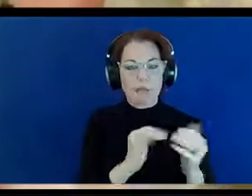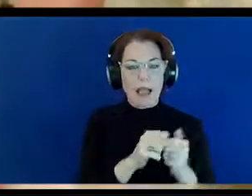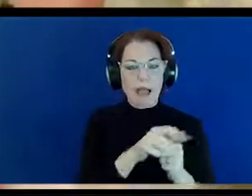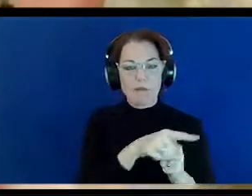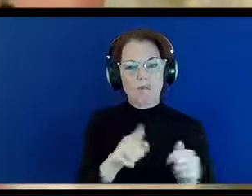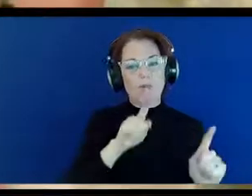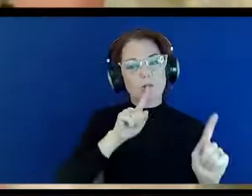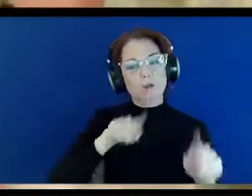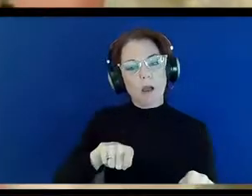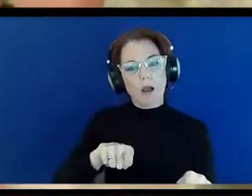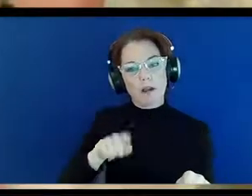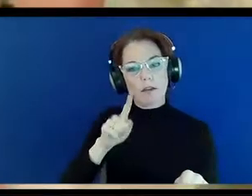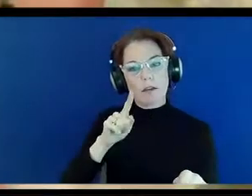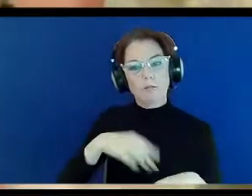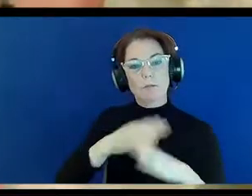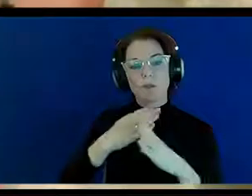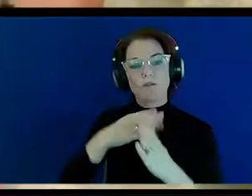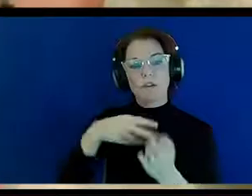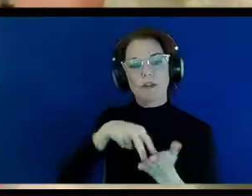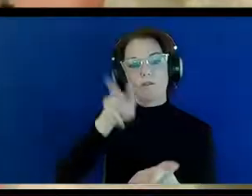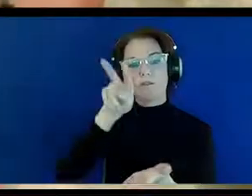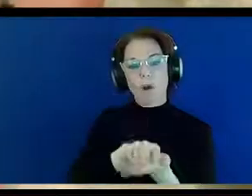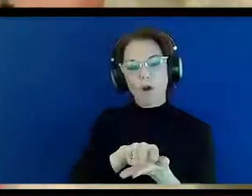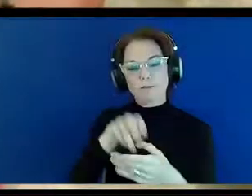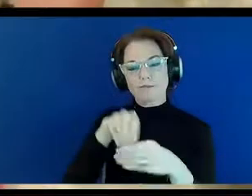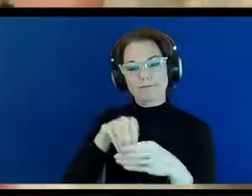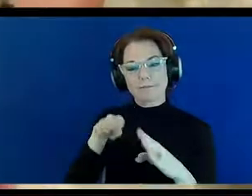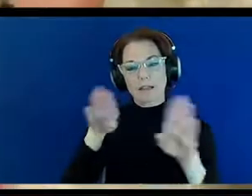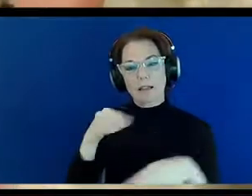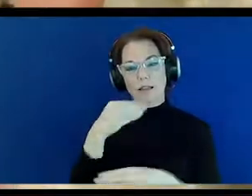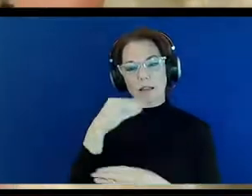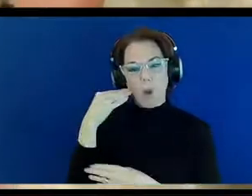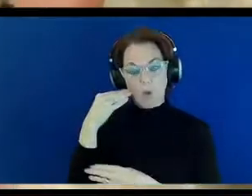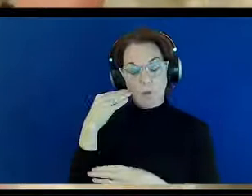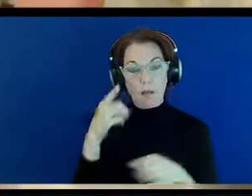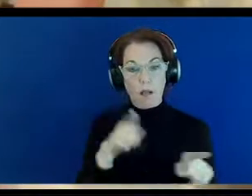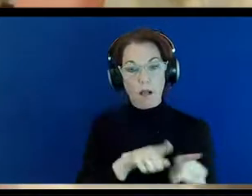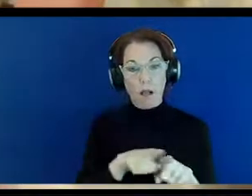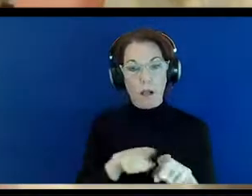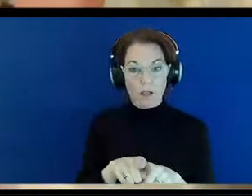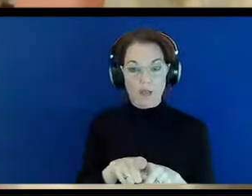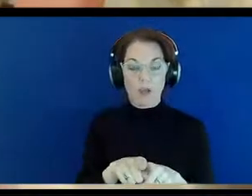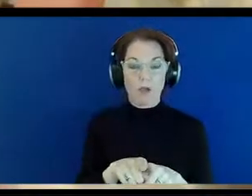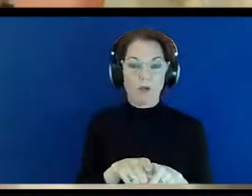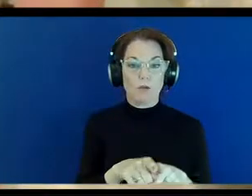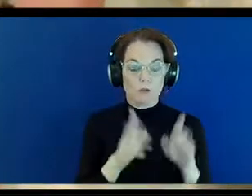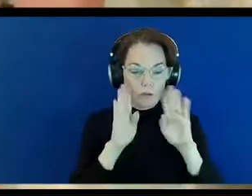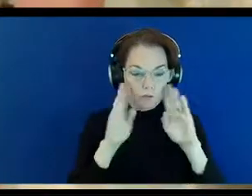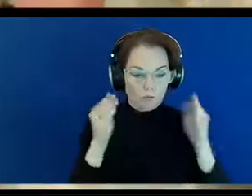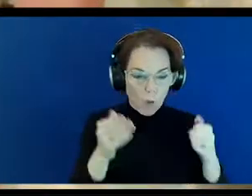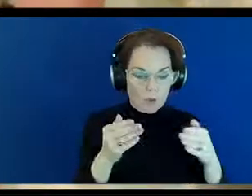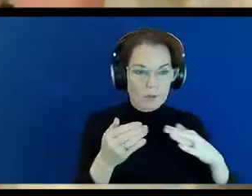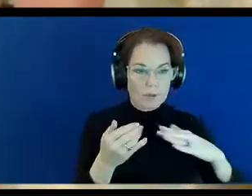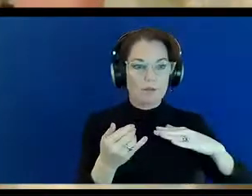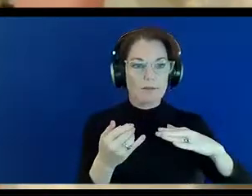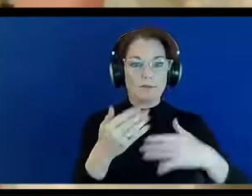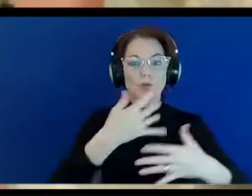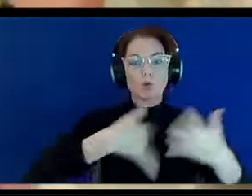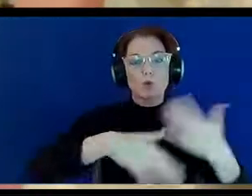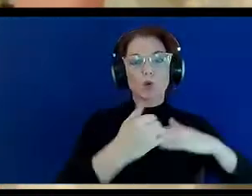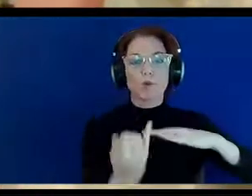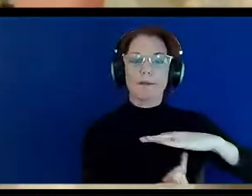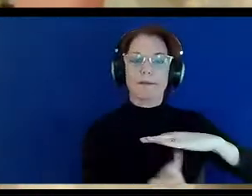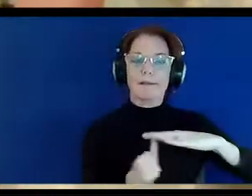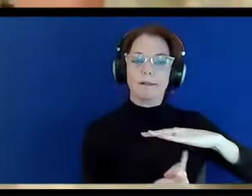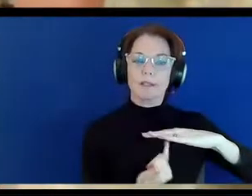think to prevent falls in the home and also to address the social isolation. So how do you think, have